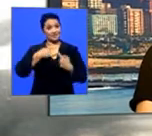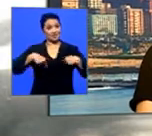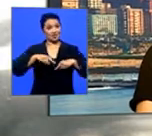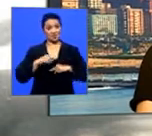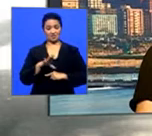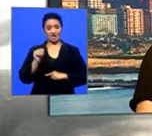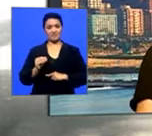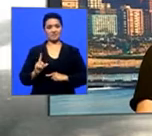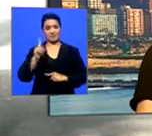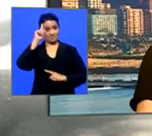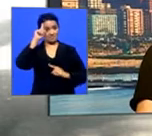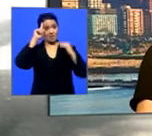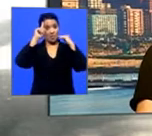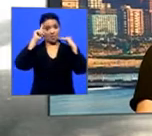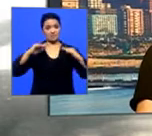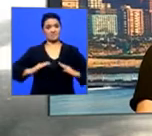come together. It's not,